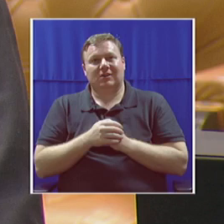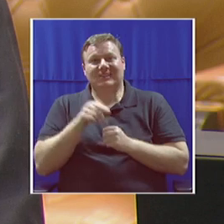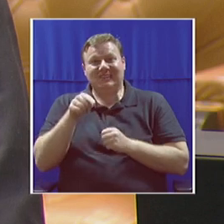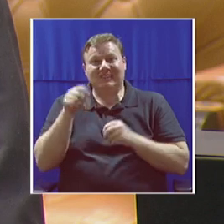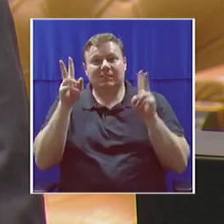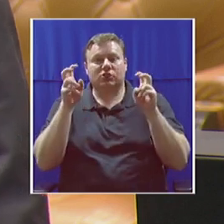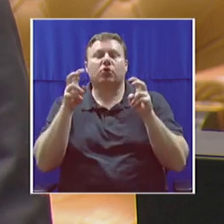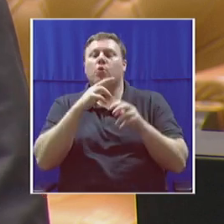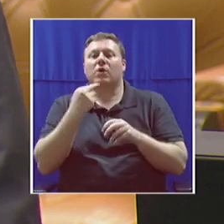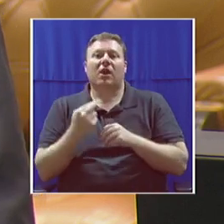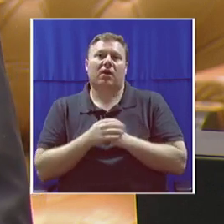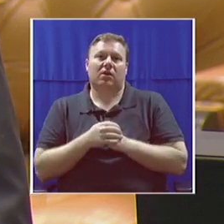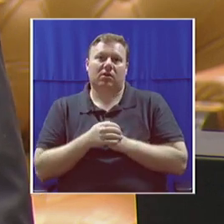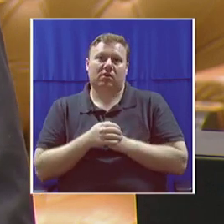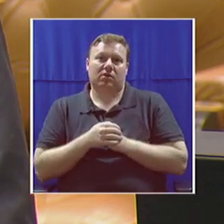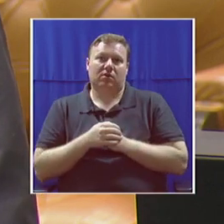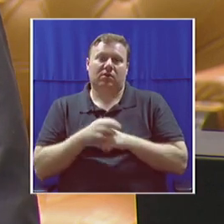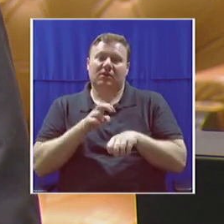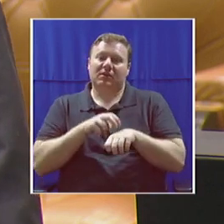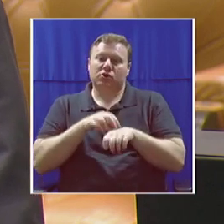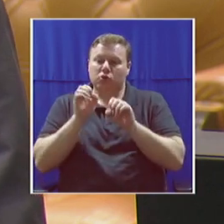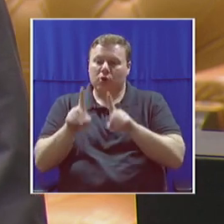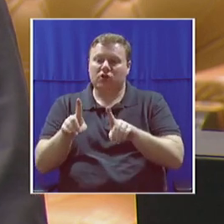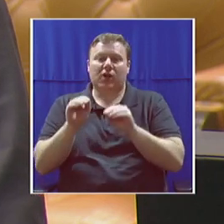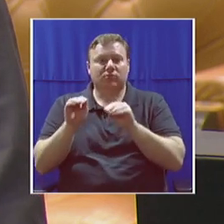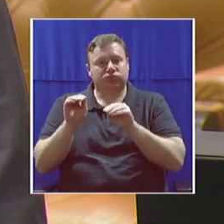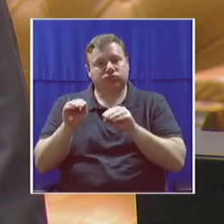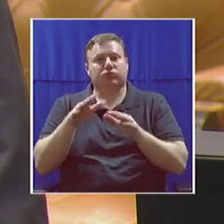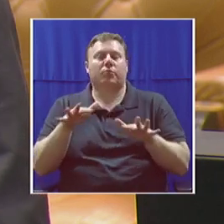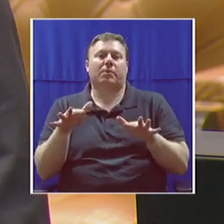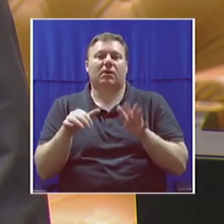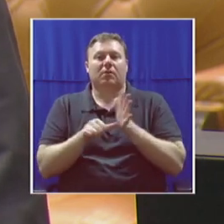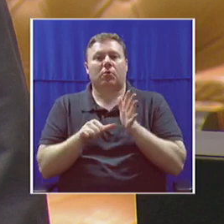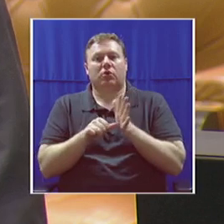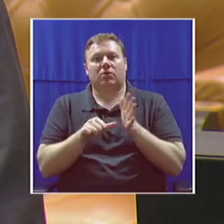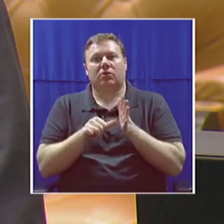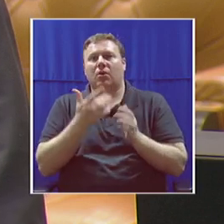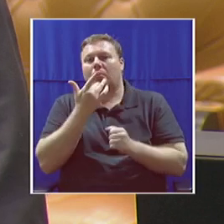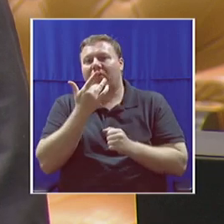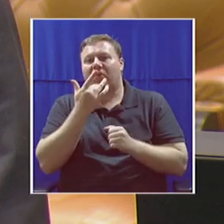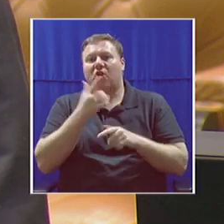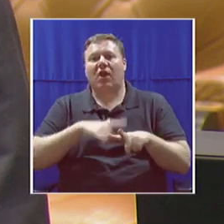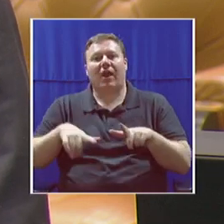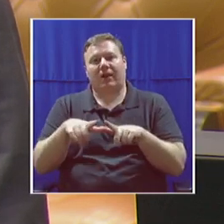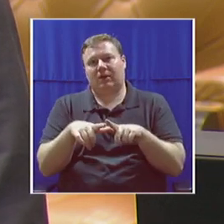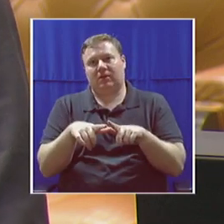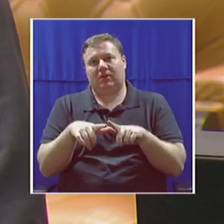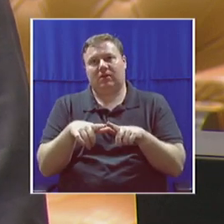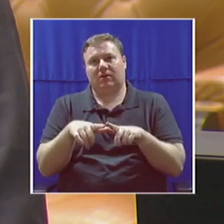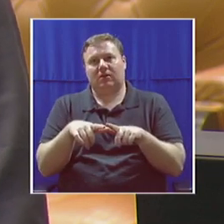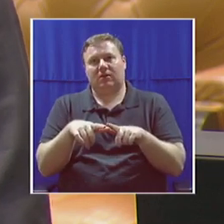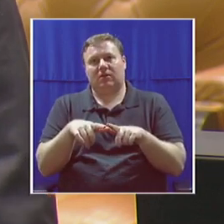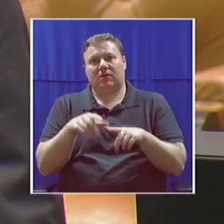facing us but we continue to educate people about the importance of preferring land which will last